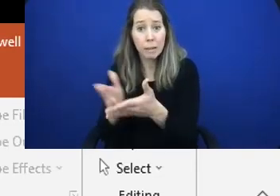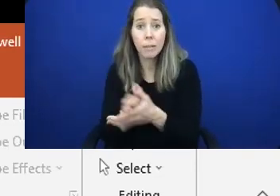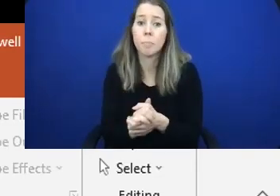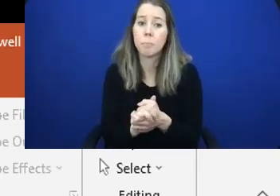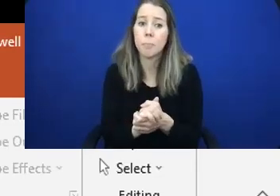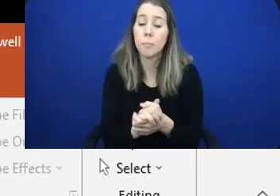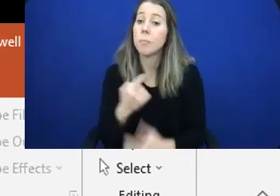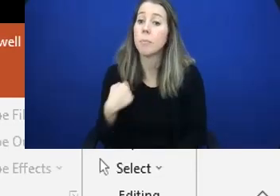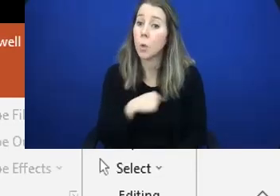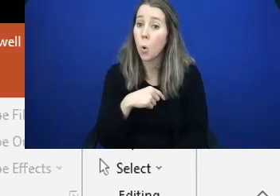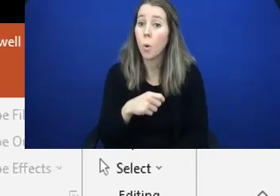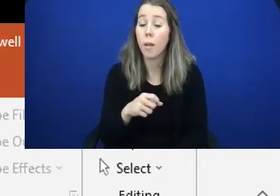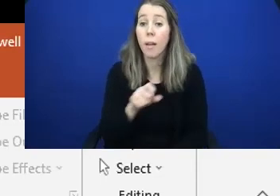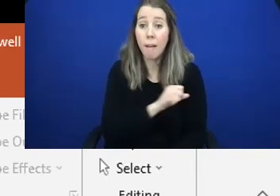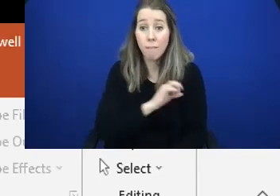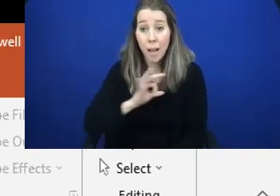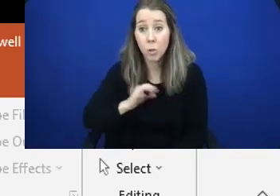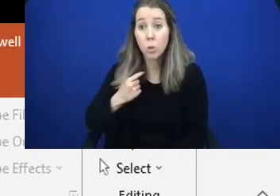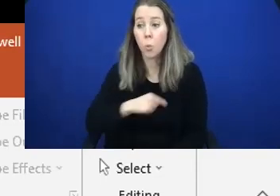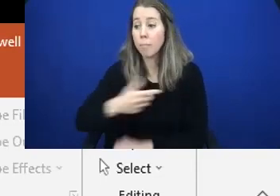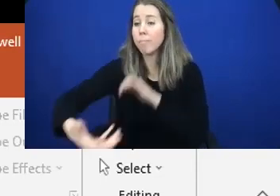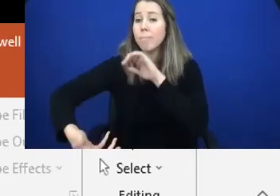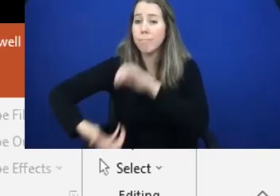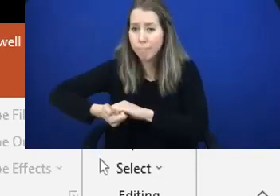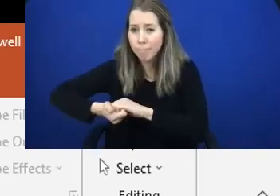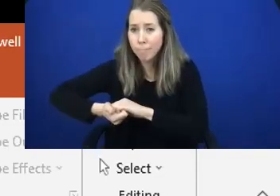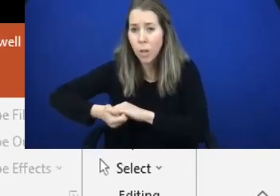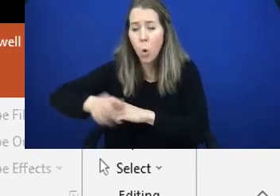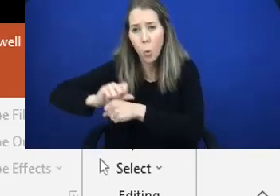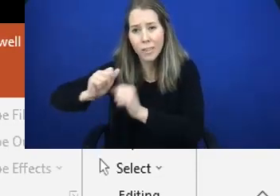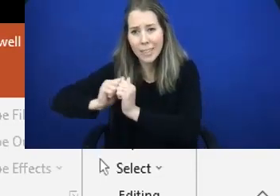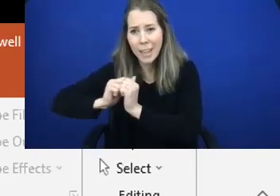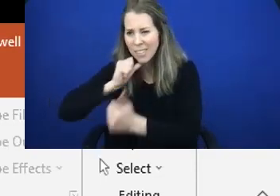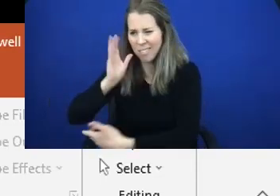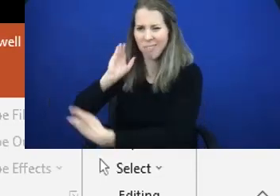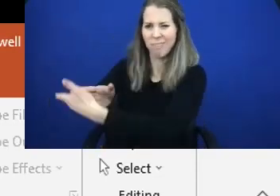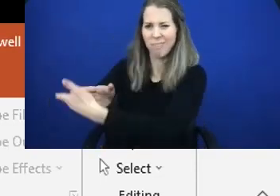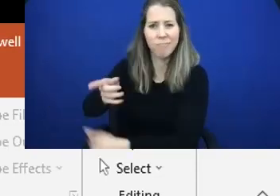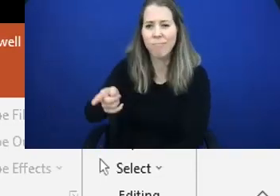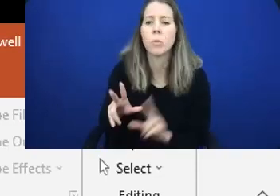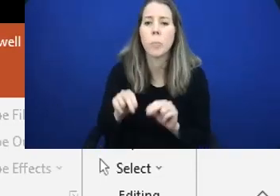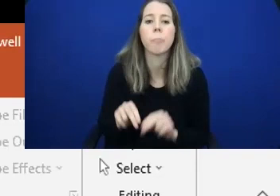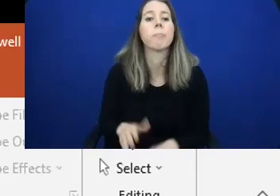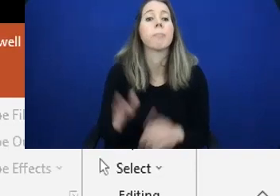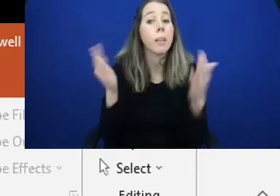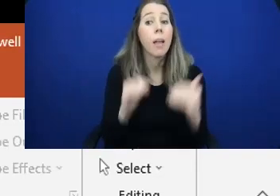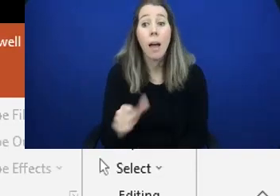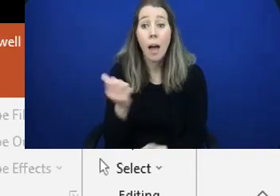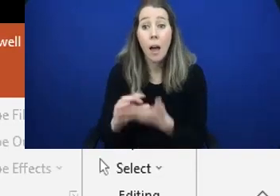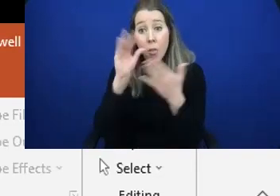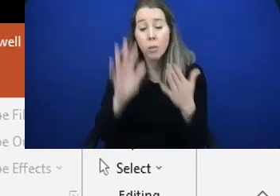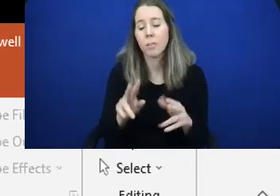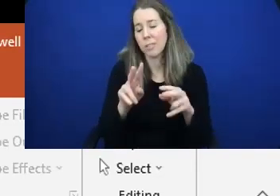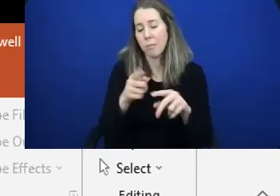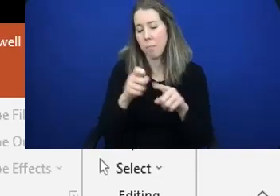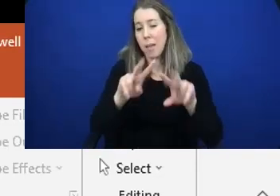we work with the faculty, not against them. Another of my learners in one of my assessment